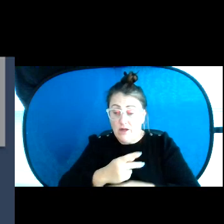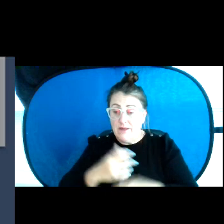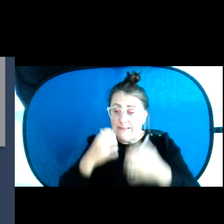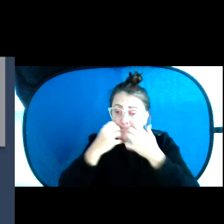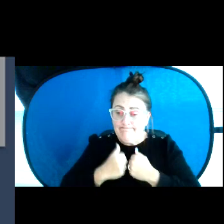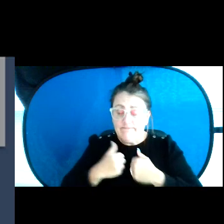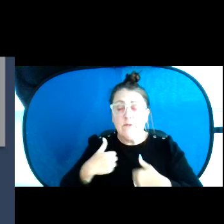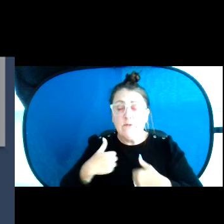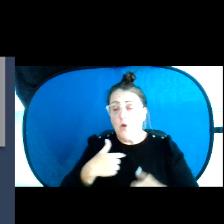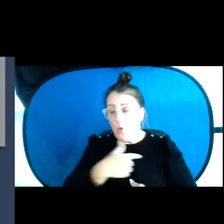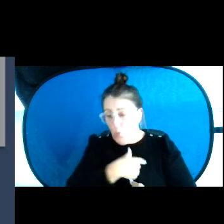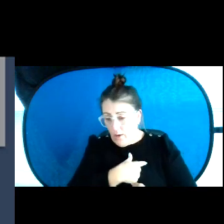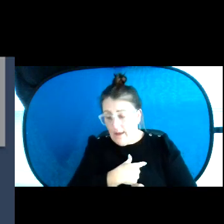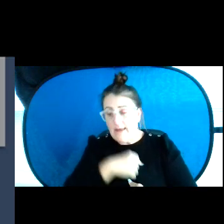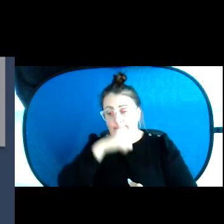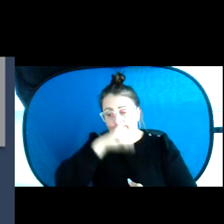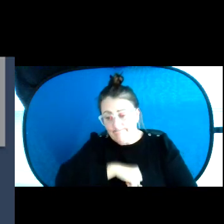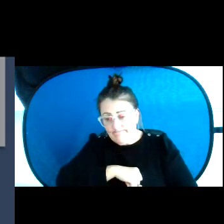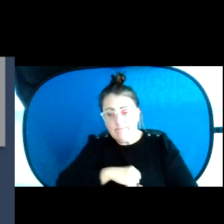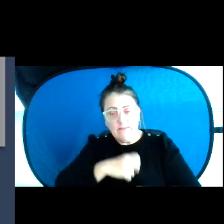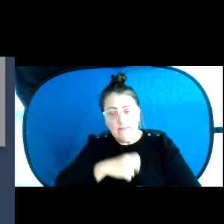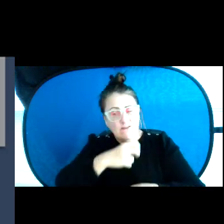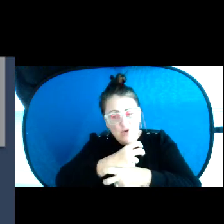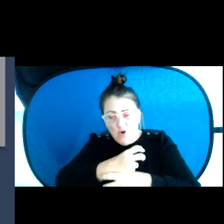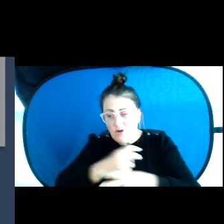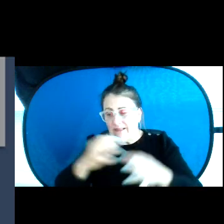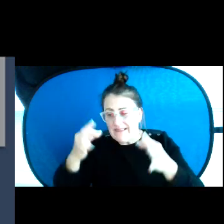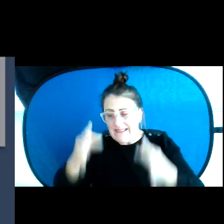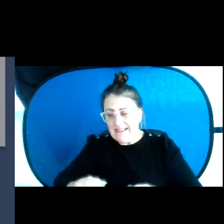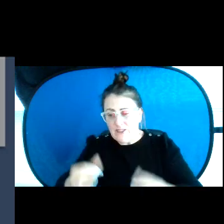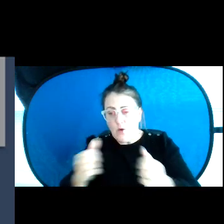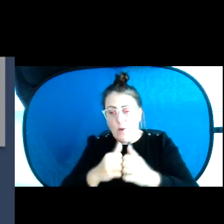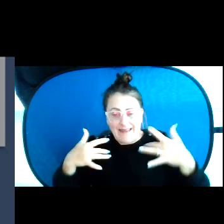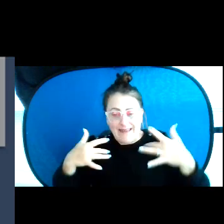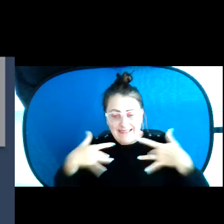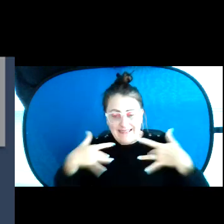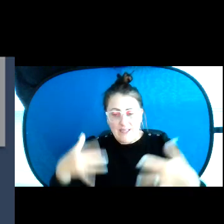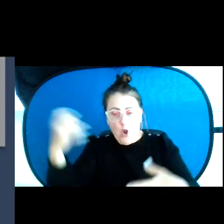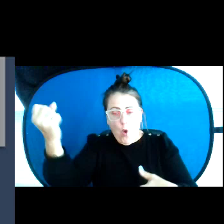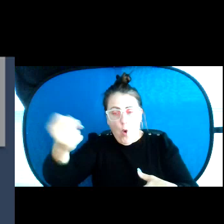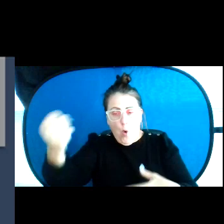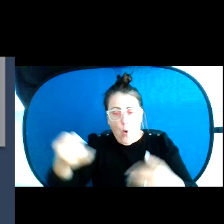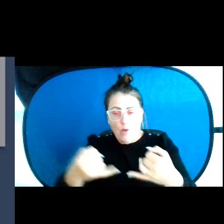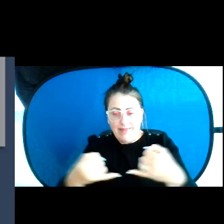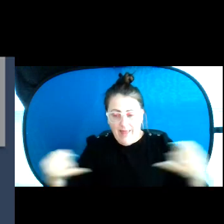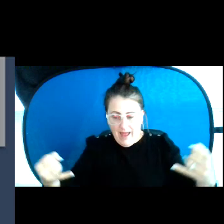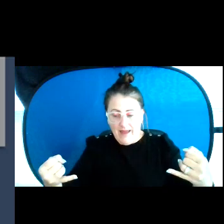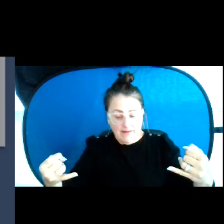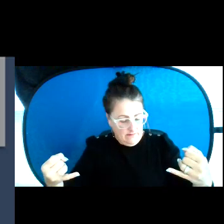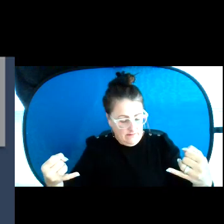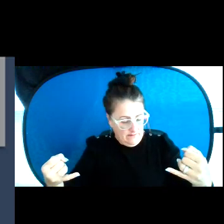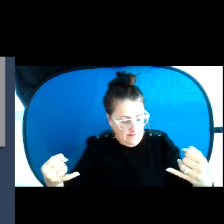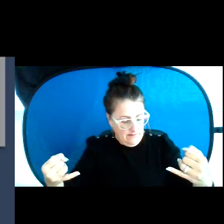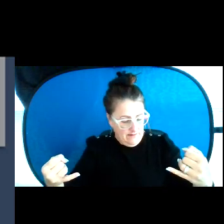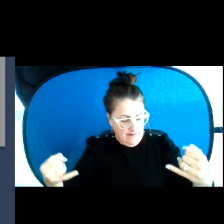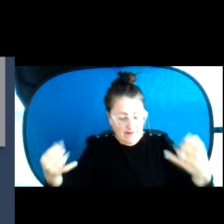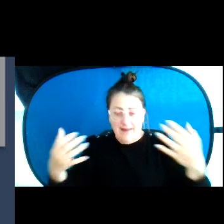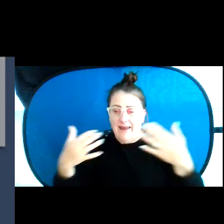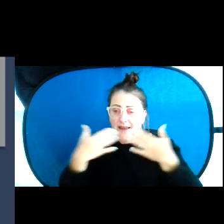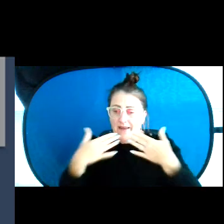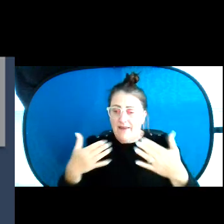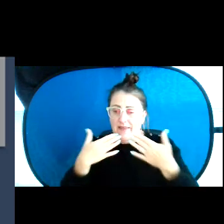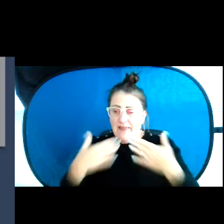care. We are making difficult decisions with intention to hold the line. So thank you so much for investing in this elected